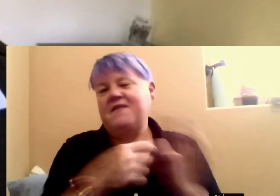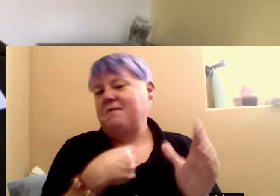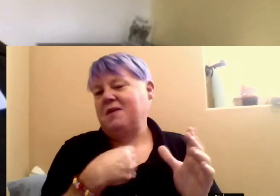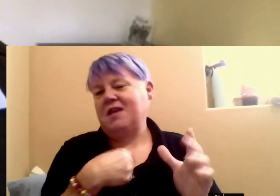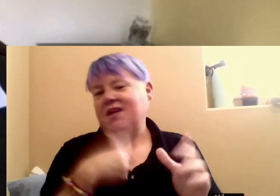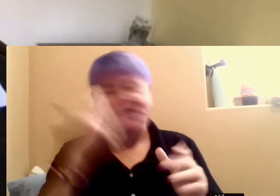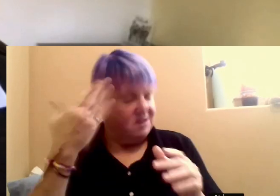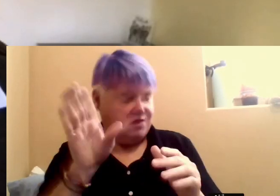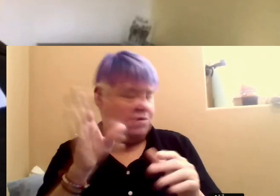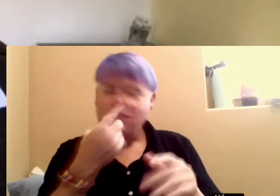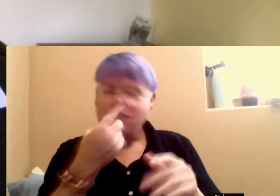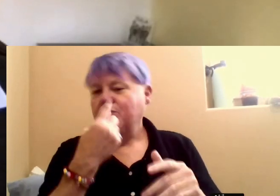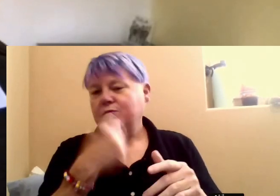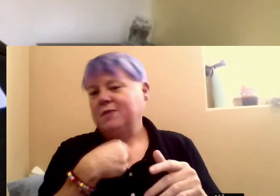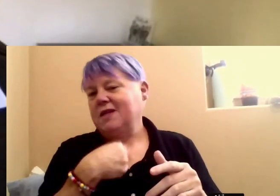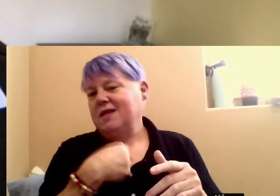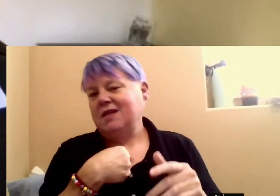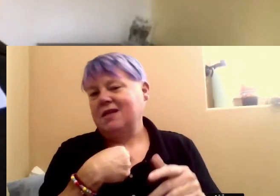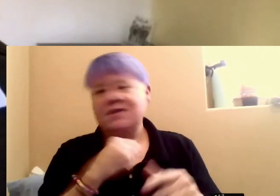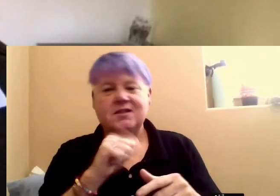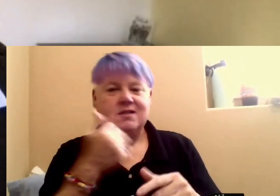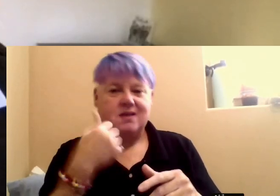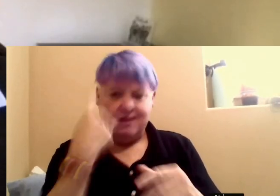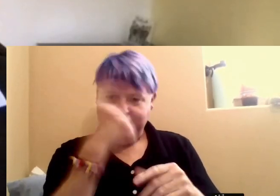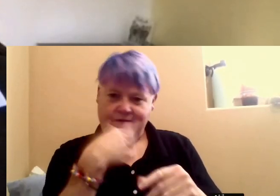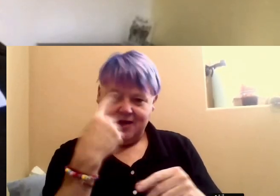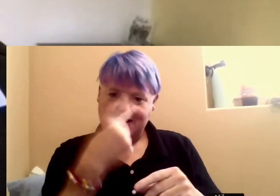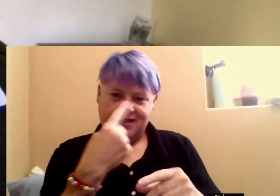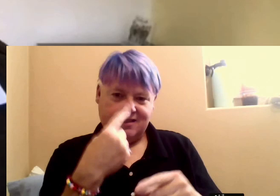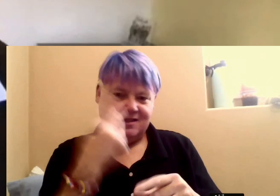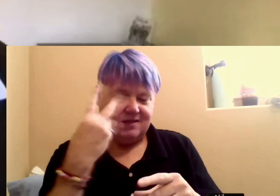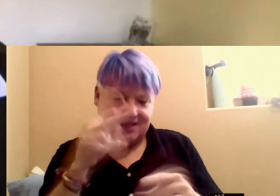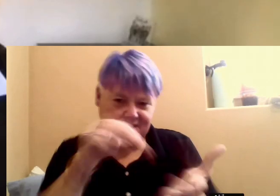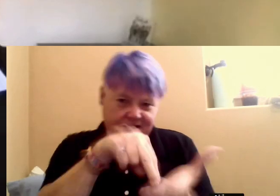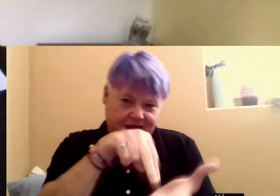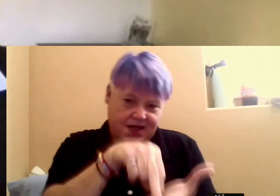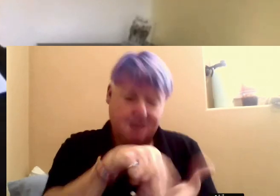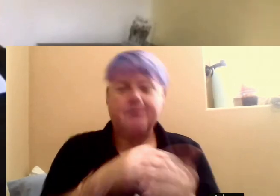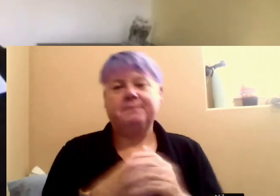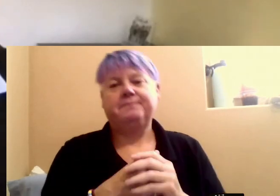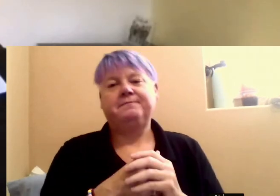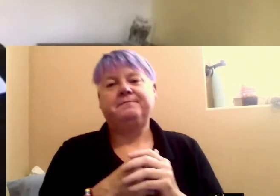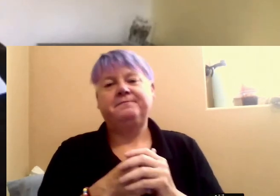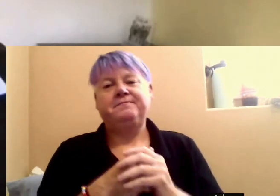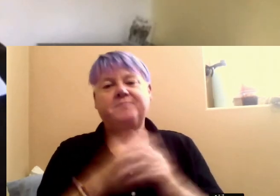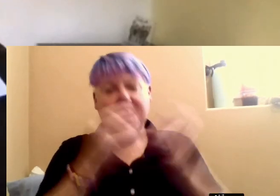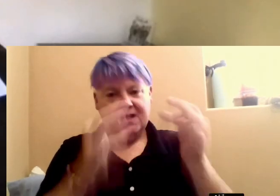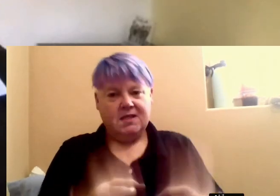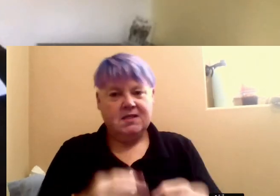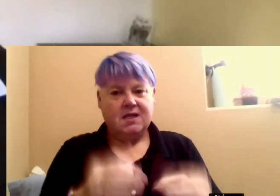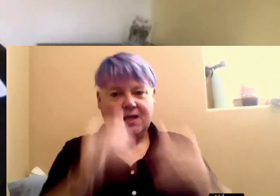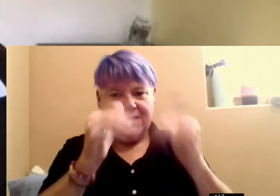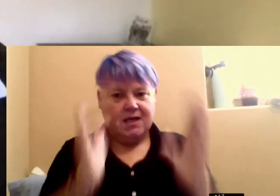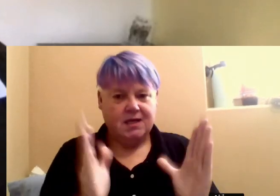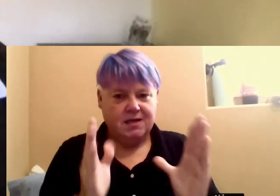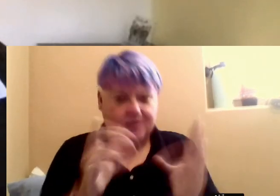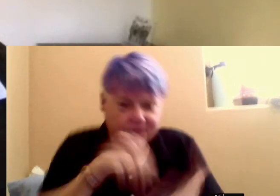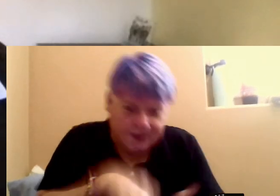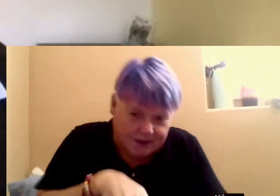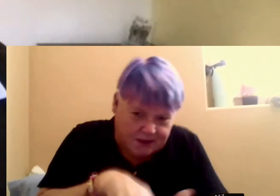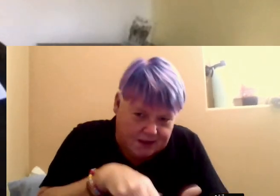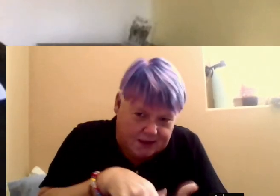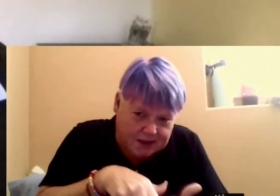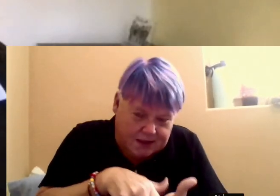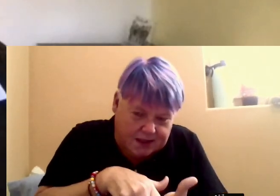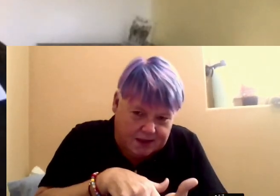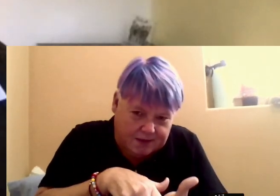I was, just another faceless figure lurking in the night. At the side of the house, I squatted down, bouncing on my